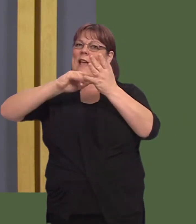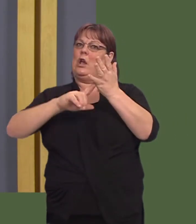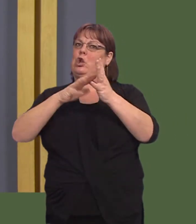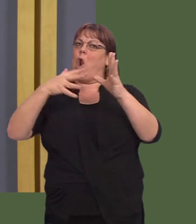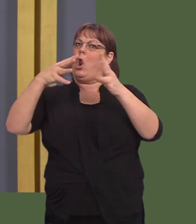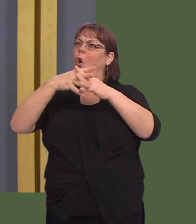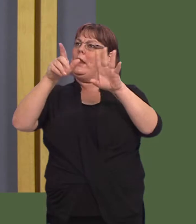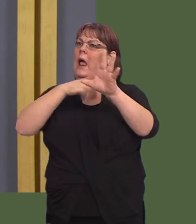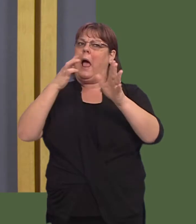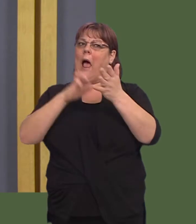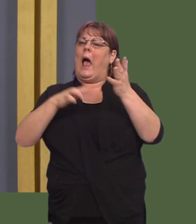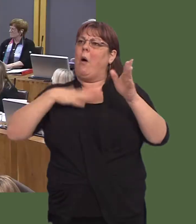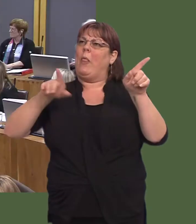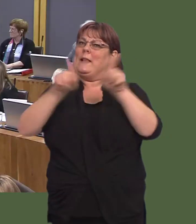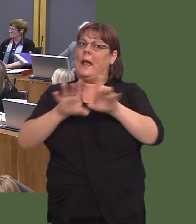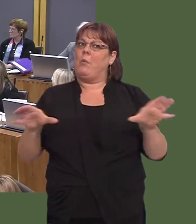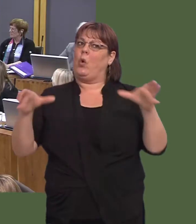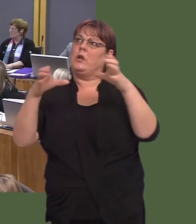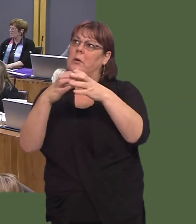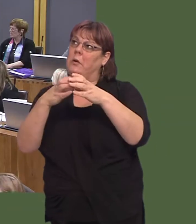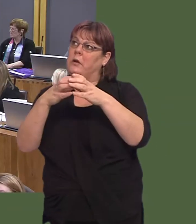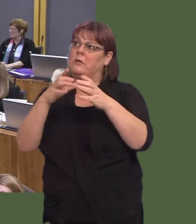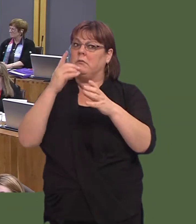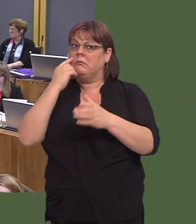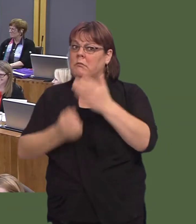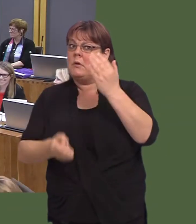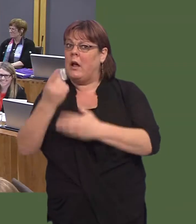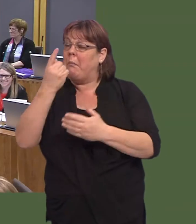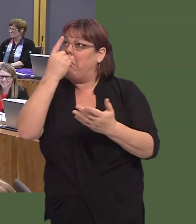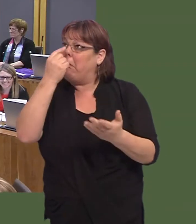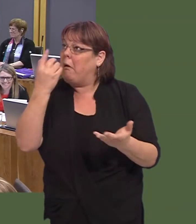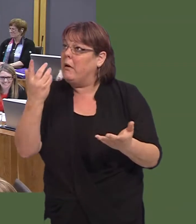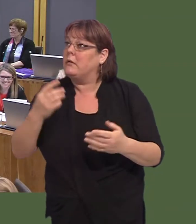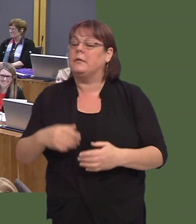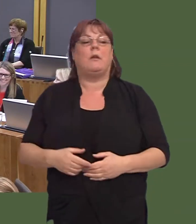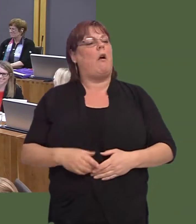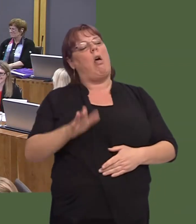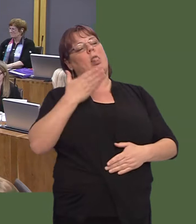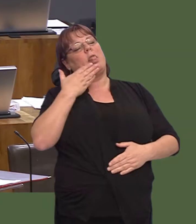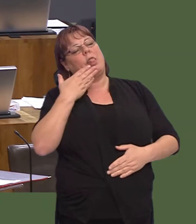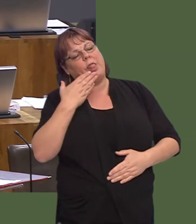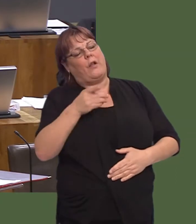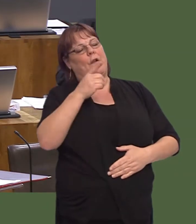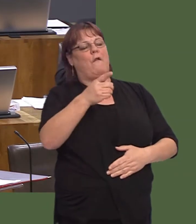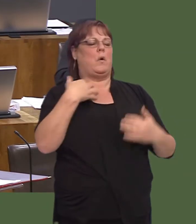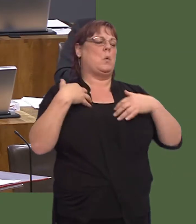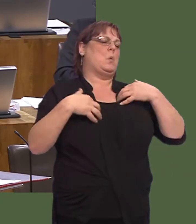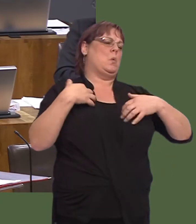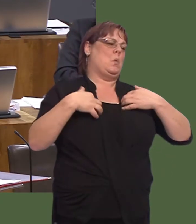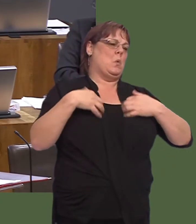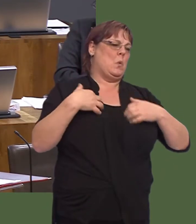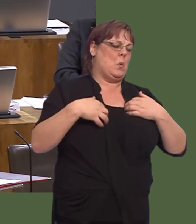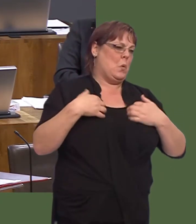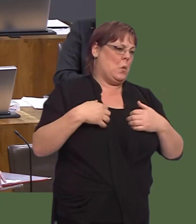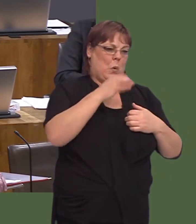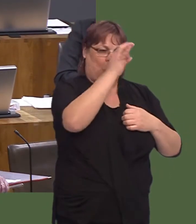so the benefits are felt by all schools in the Gwent Valleys? Can I thank the member for her question and the passionate way in which she represents